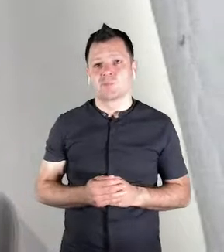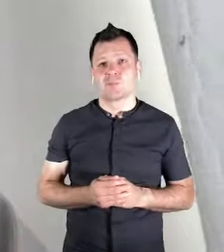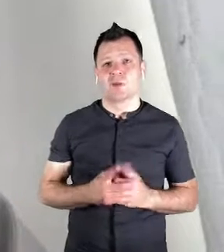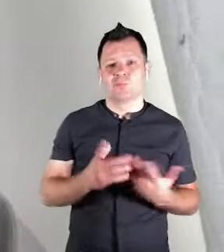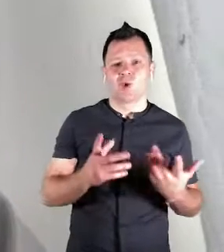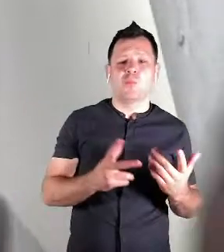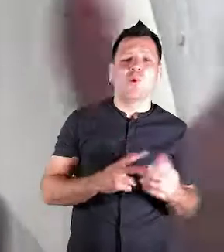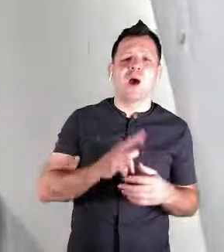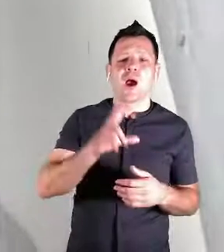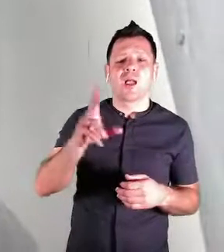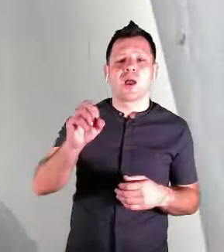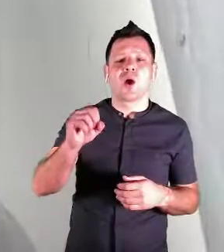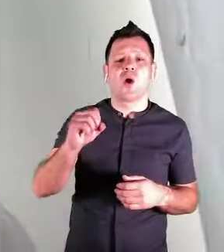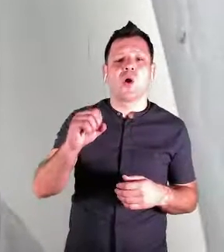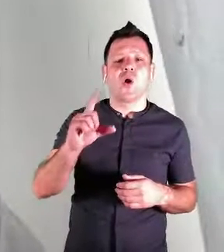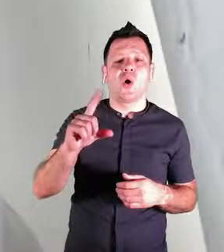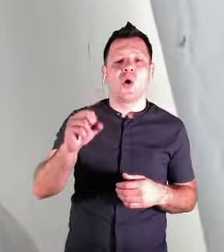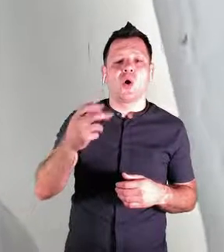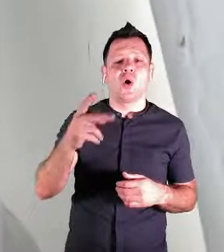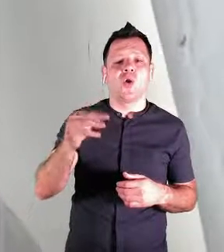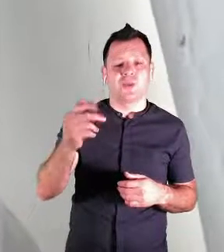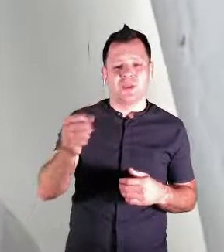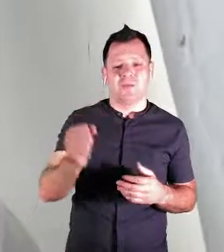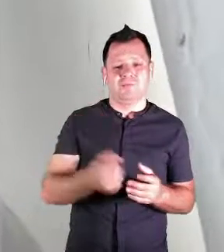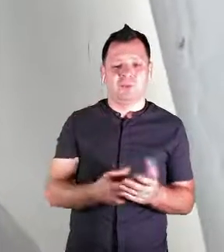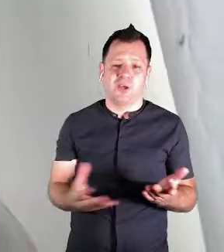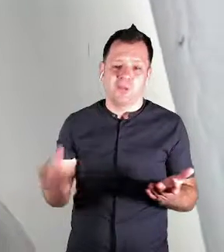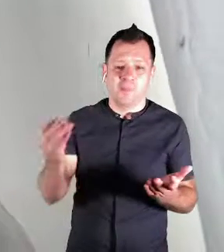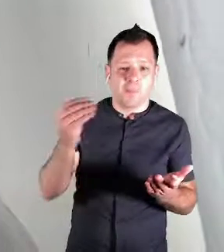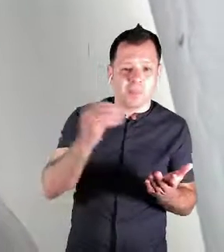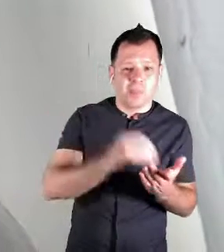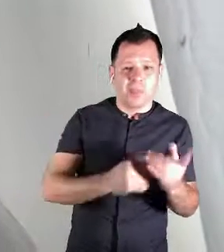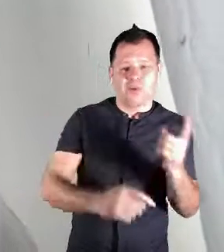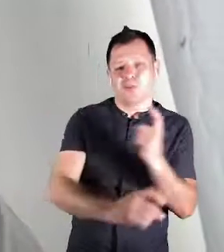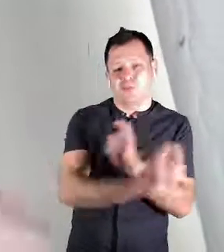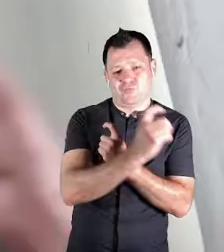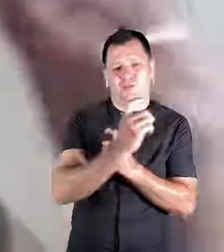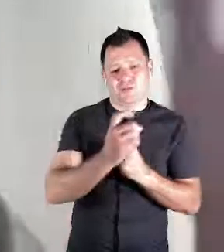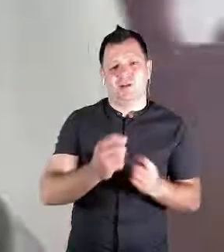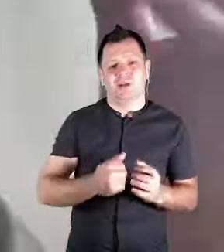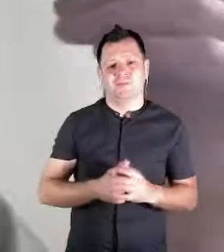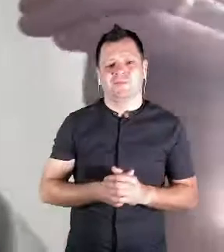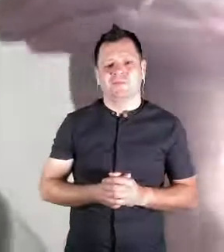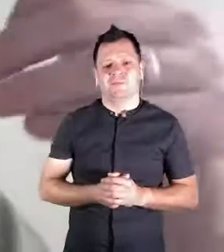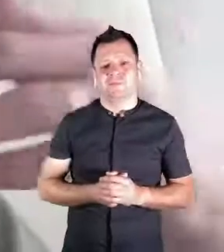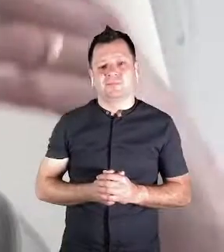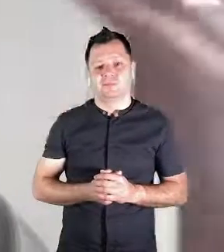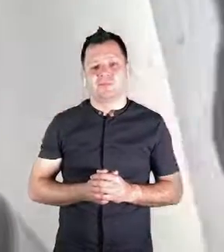elite. This is our colony, the northern counties, so to say. That